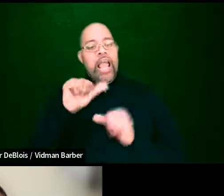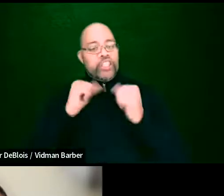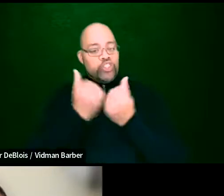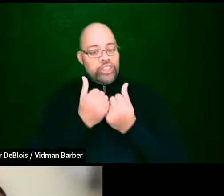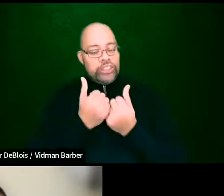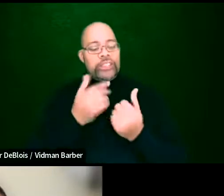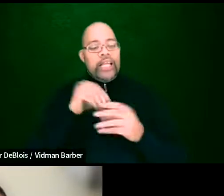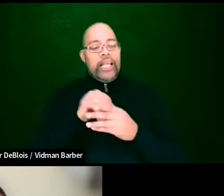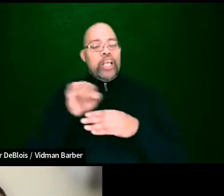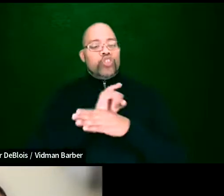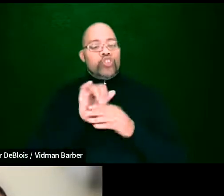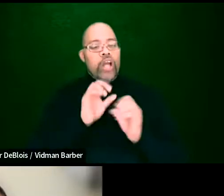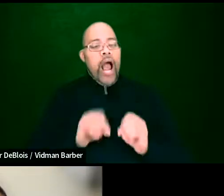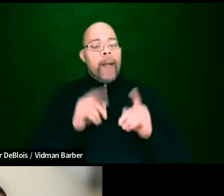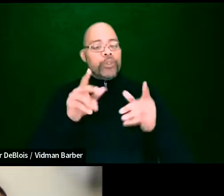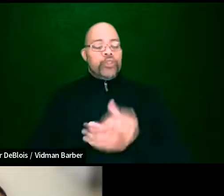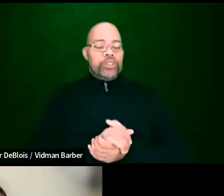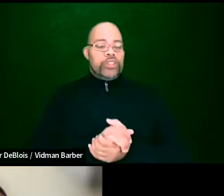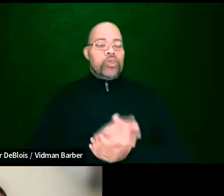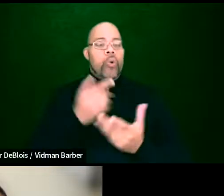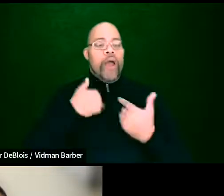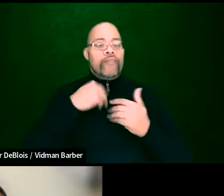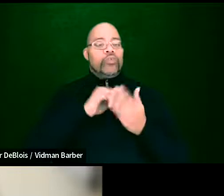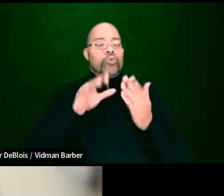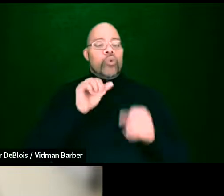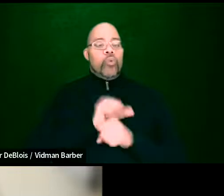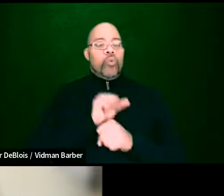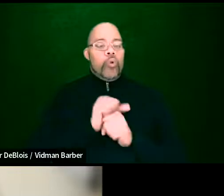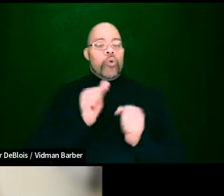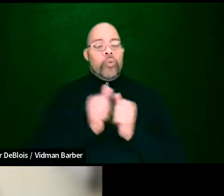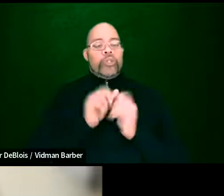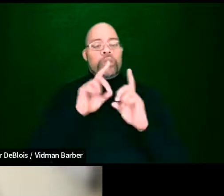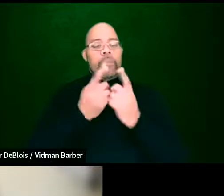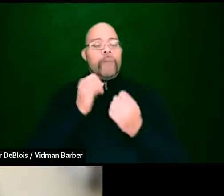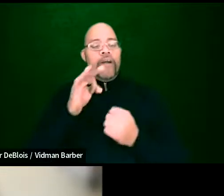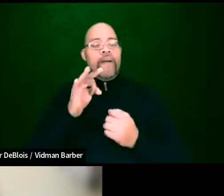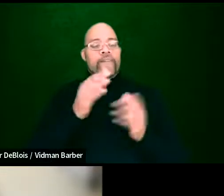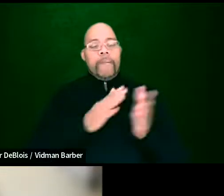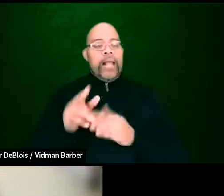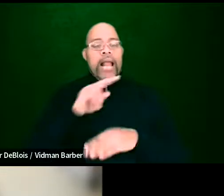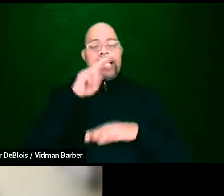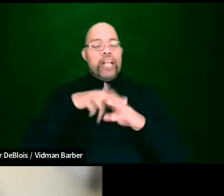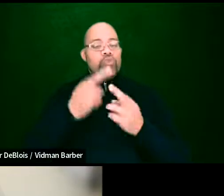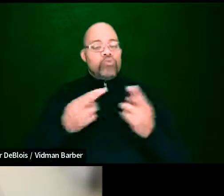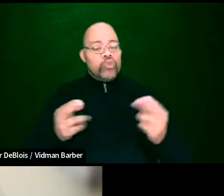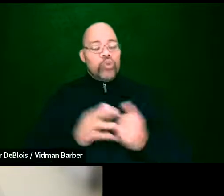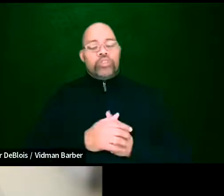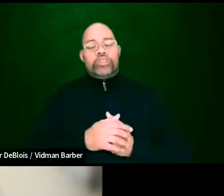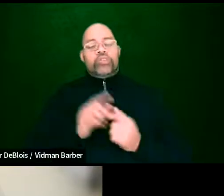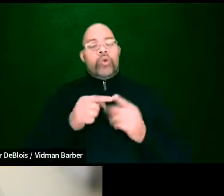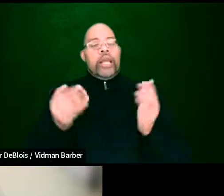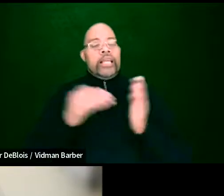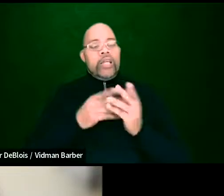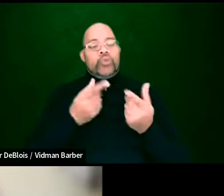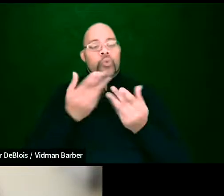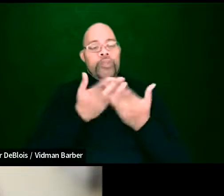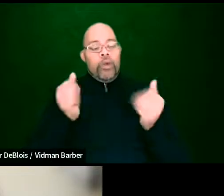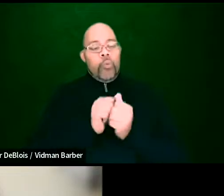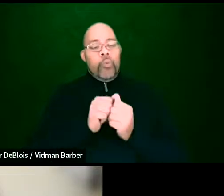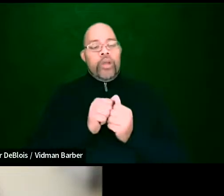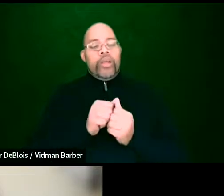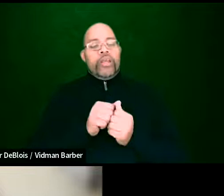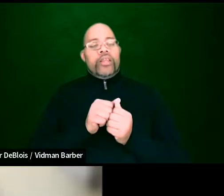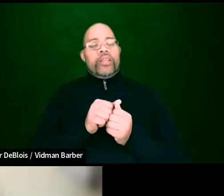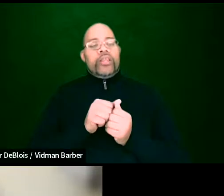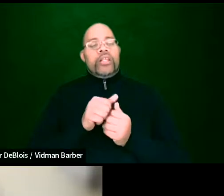in internship opportunities. So we have students working with the Department of Planning and Natural Resources to, again, do stuff with this stony coral